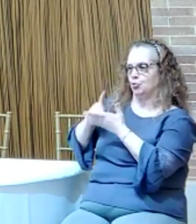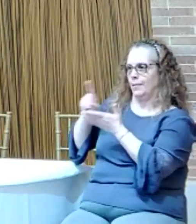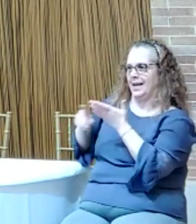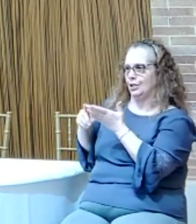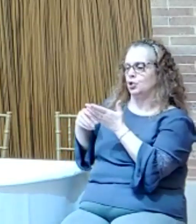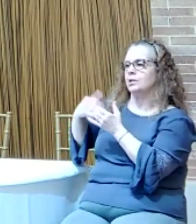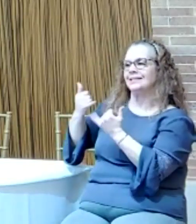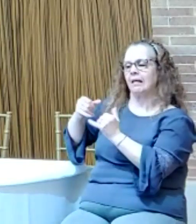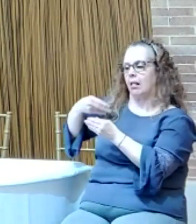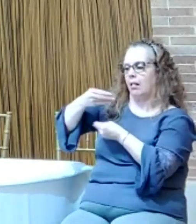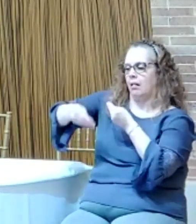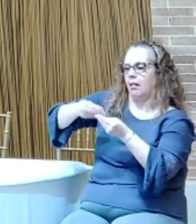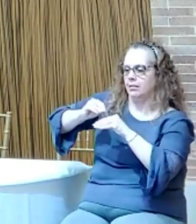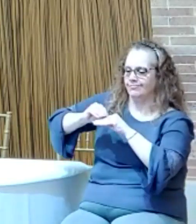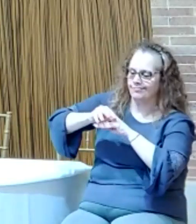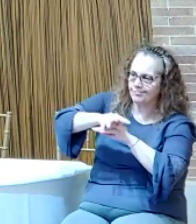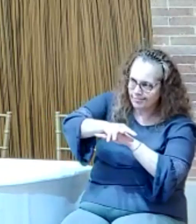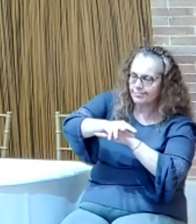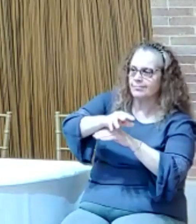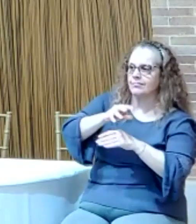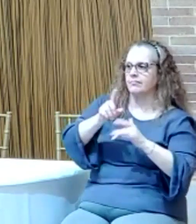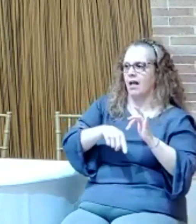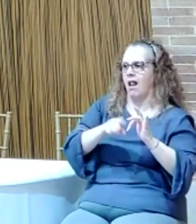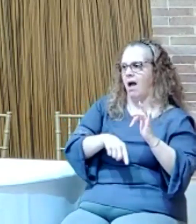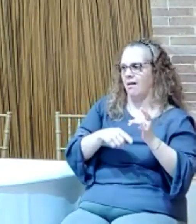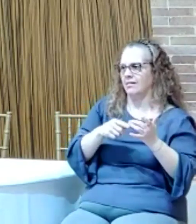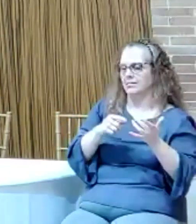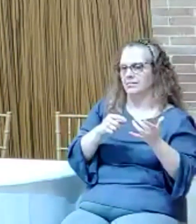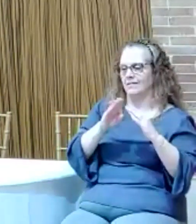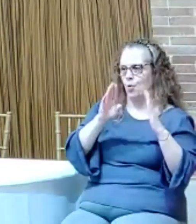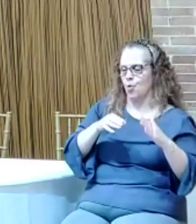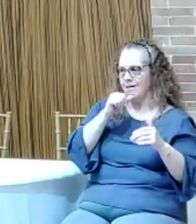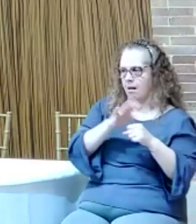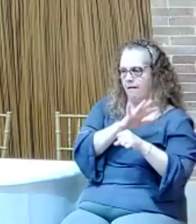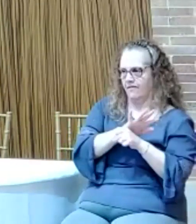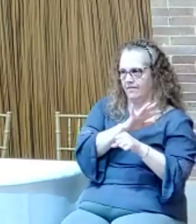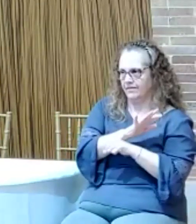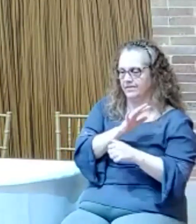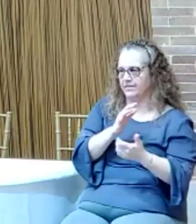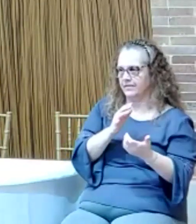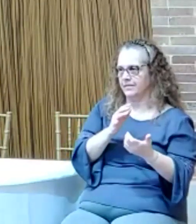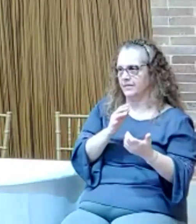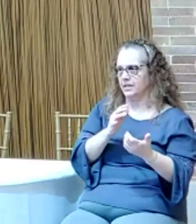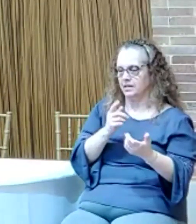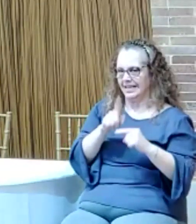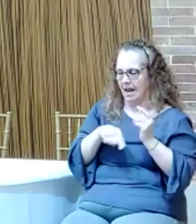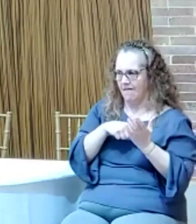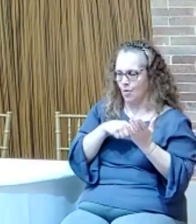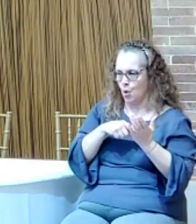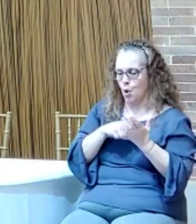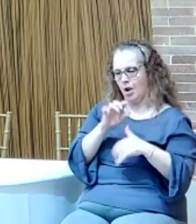terms of what people are able to afford and how uh this housing Supply shortage is exact